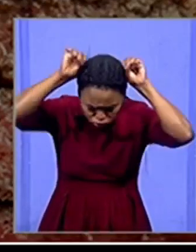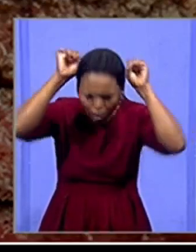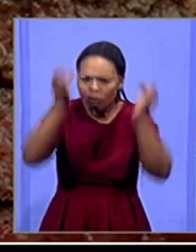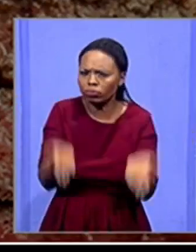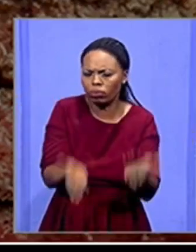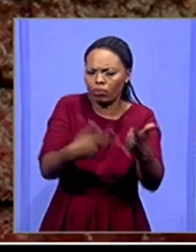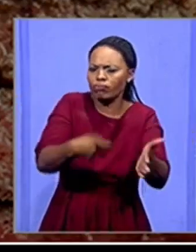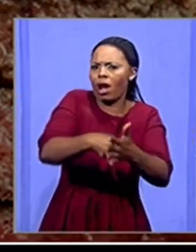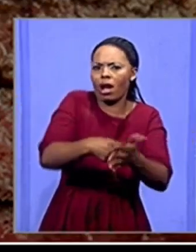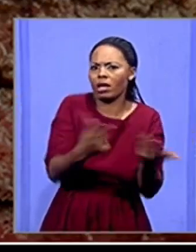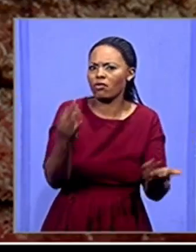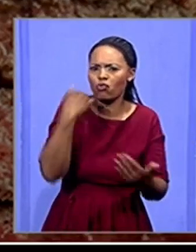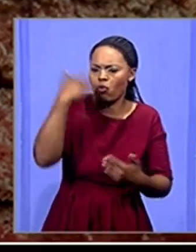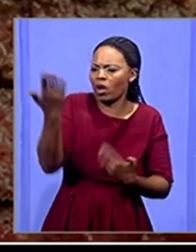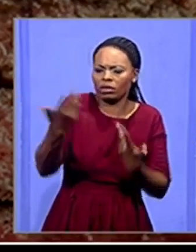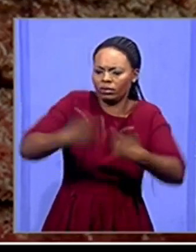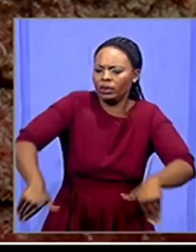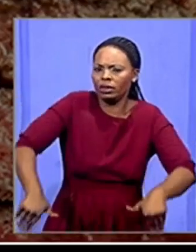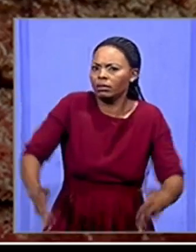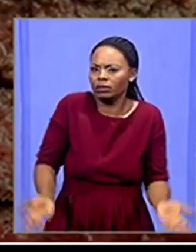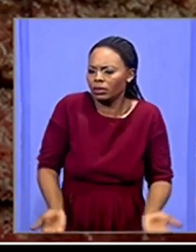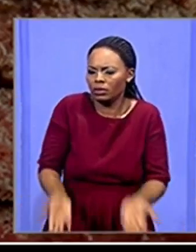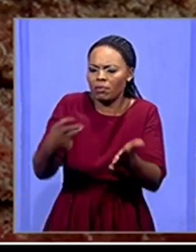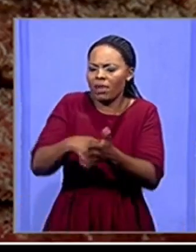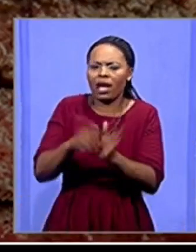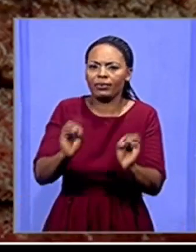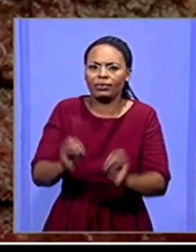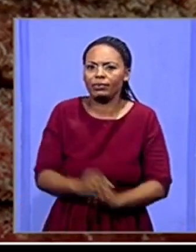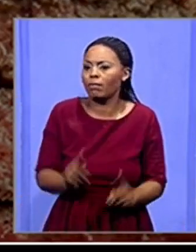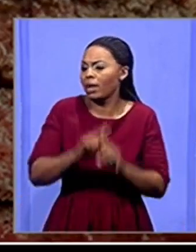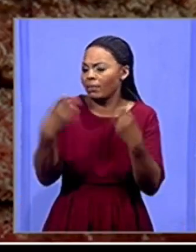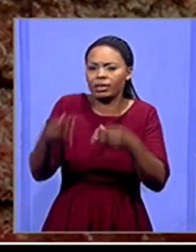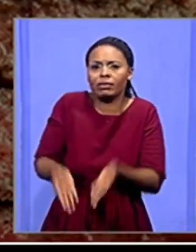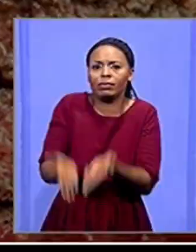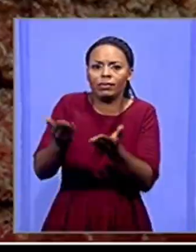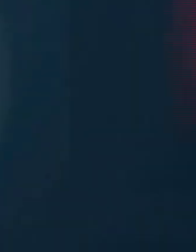ba se reke kgwebo e tšwela pele motho go dira mano.